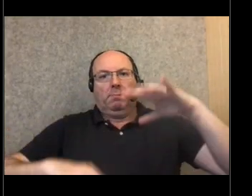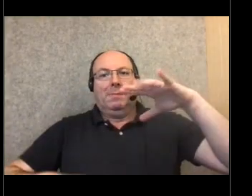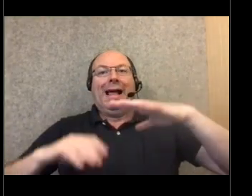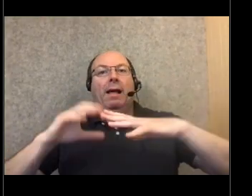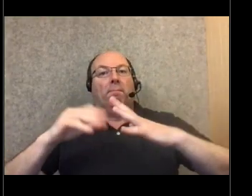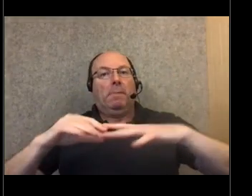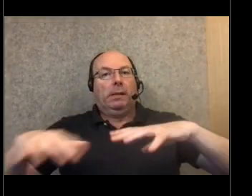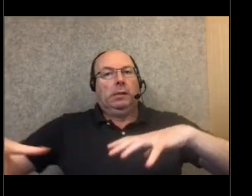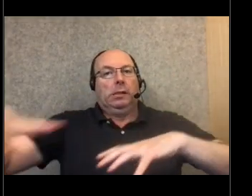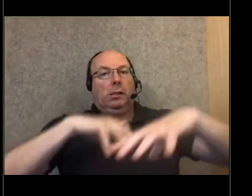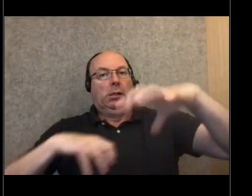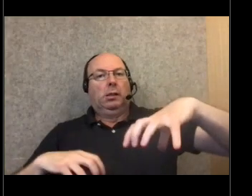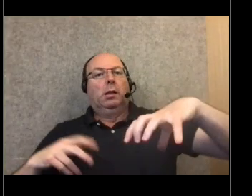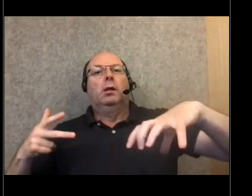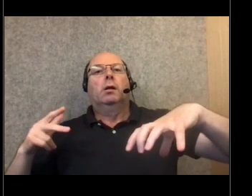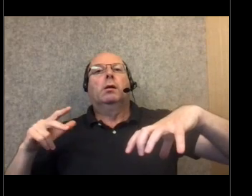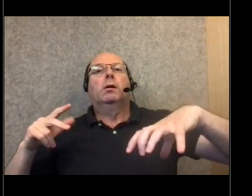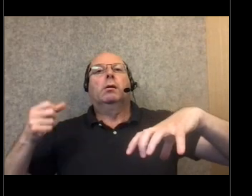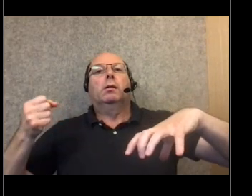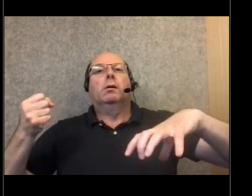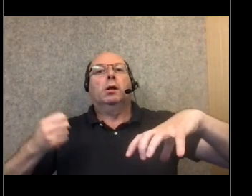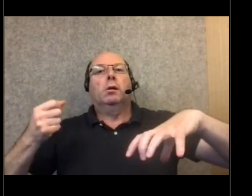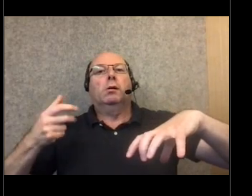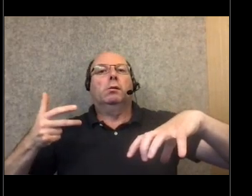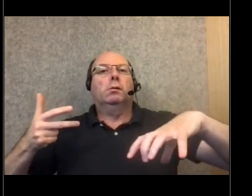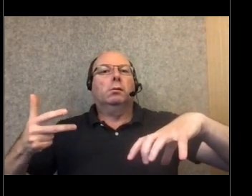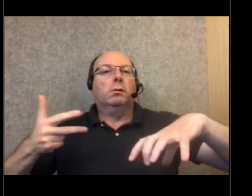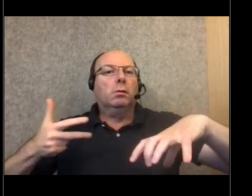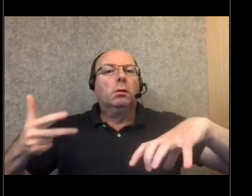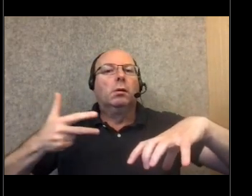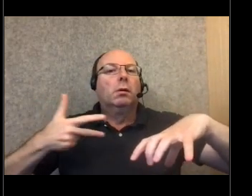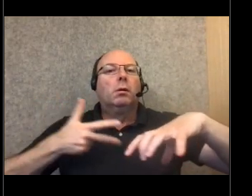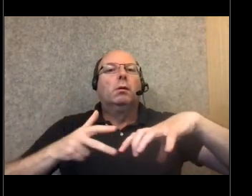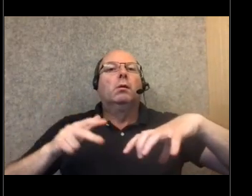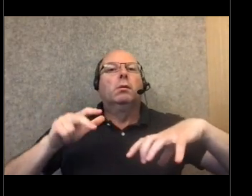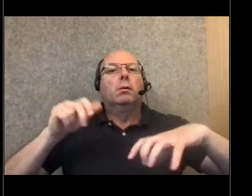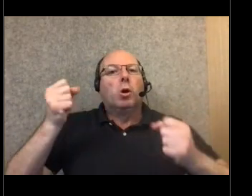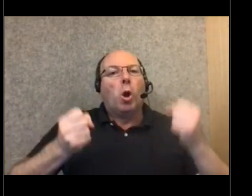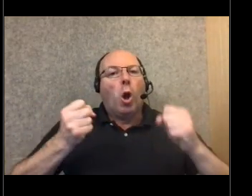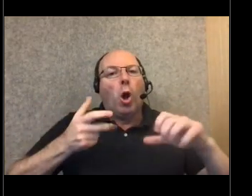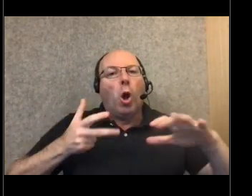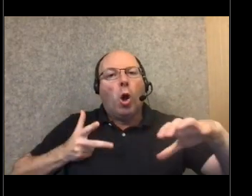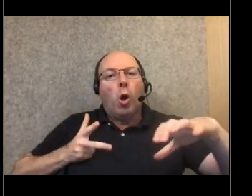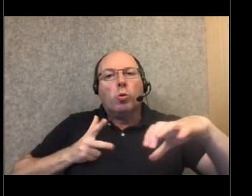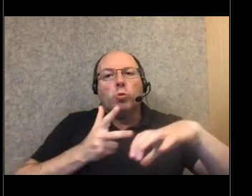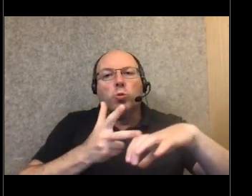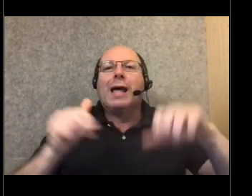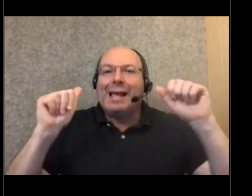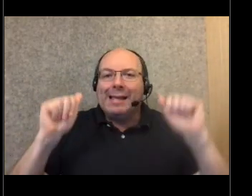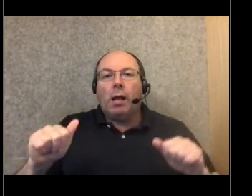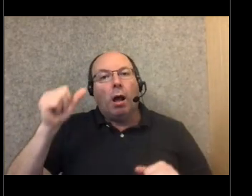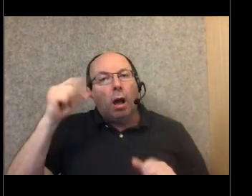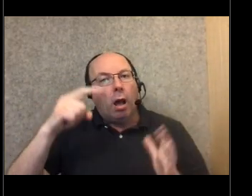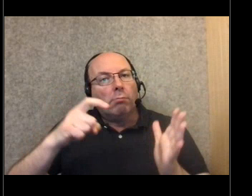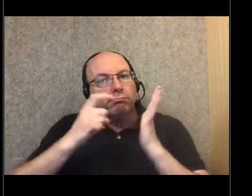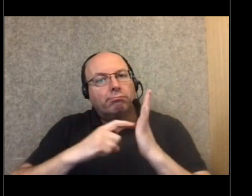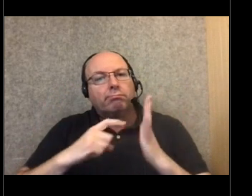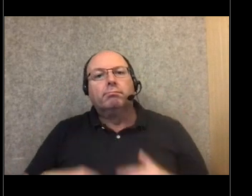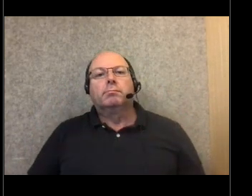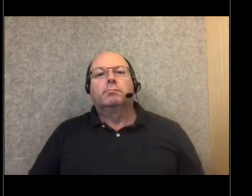guidelines allow automobiles to be used for access if certain conditions are met. The finished